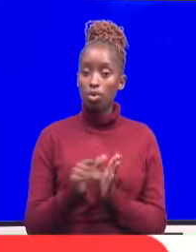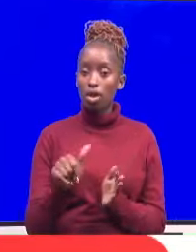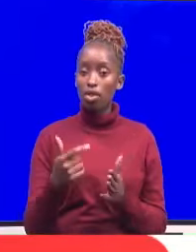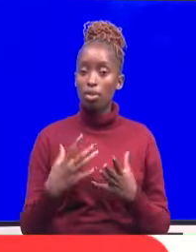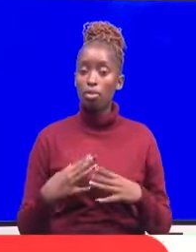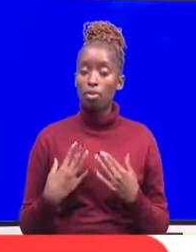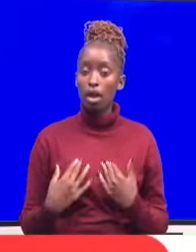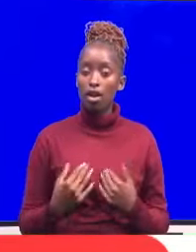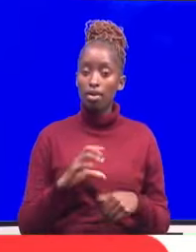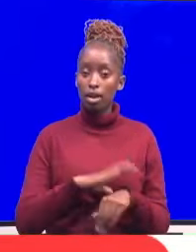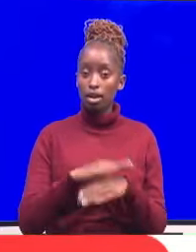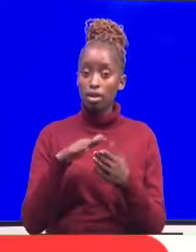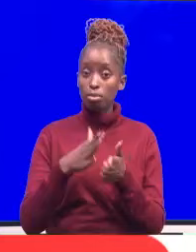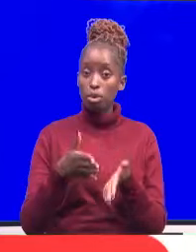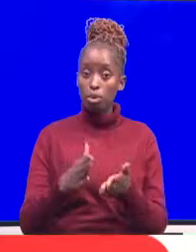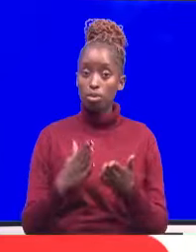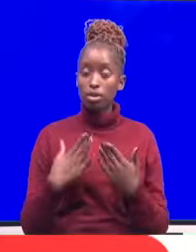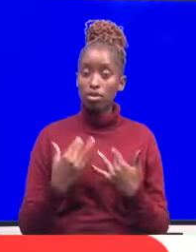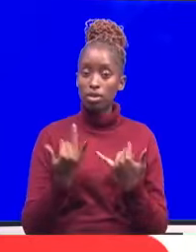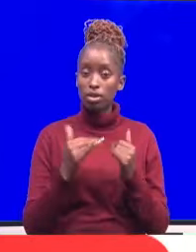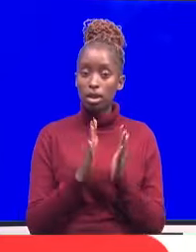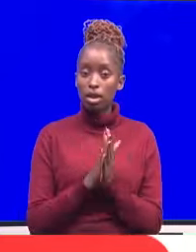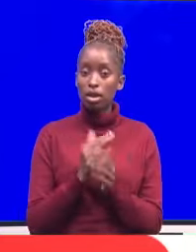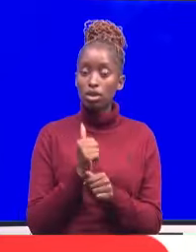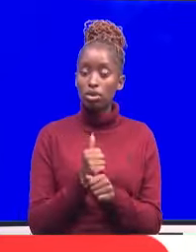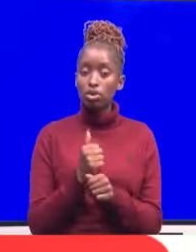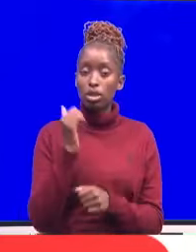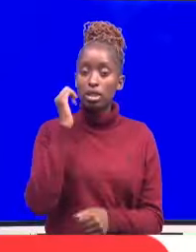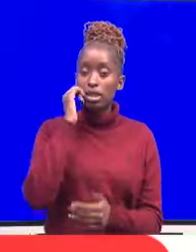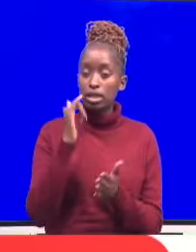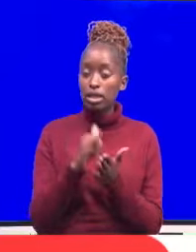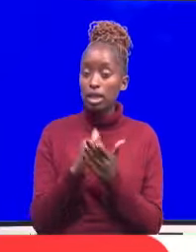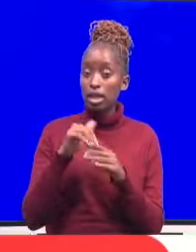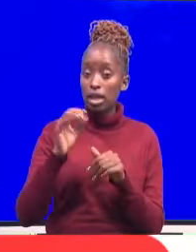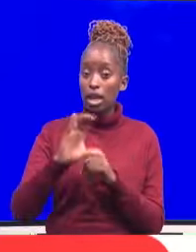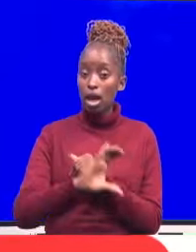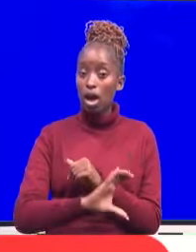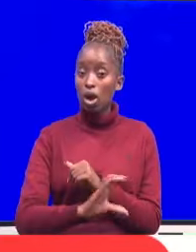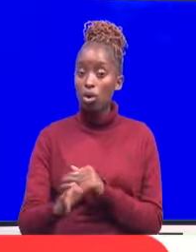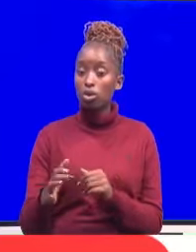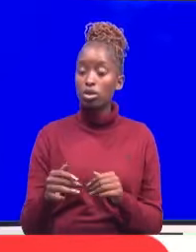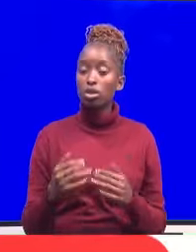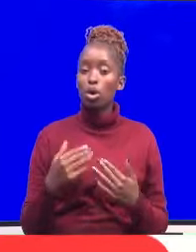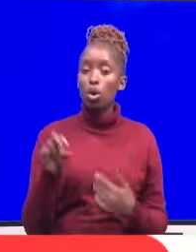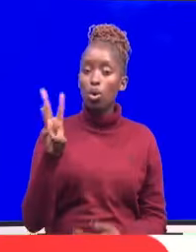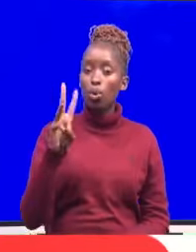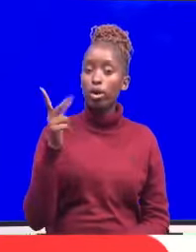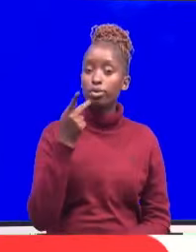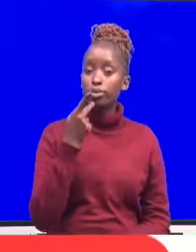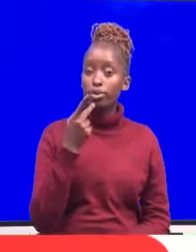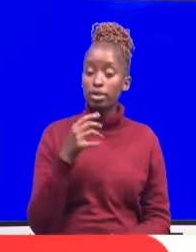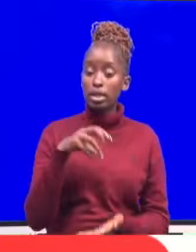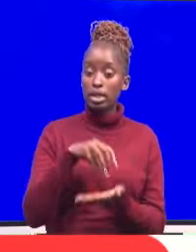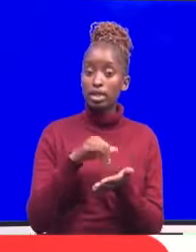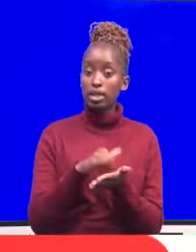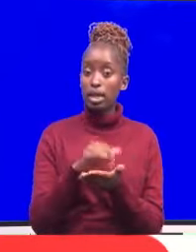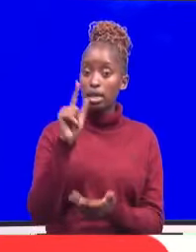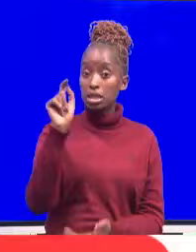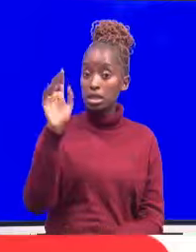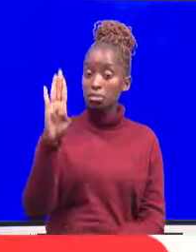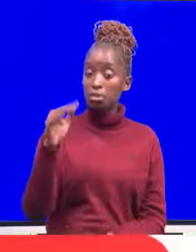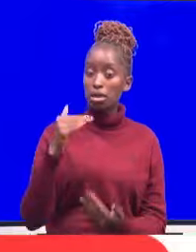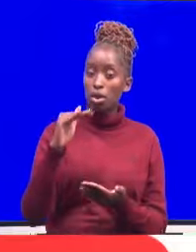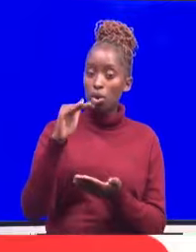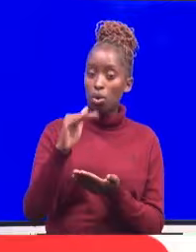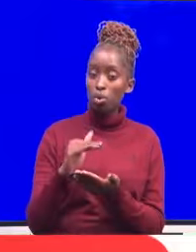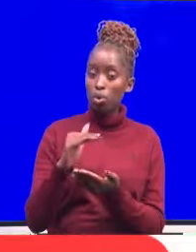find more ways to address the disease. In the counties of West Pokot and Bungoma, cases of tuberculosis have reduced over